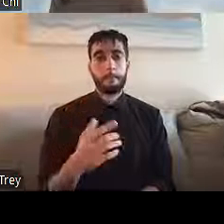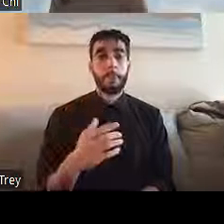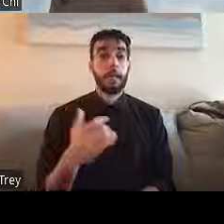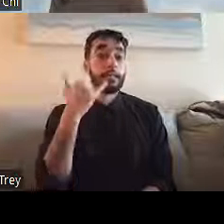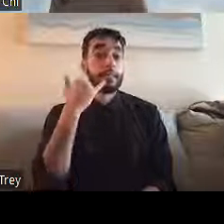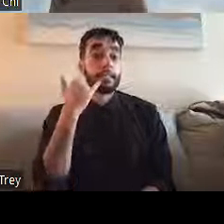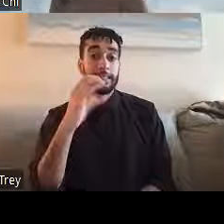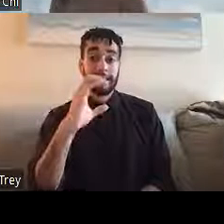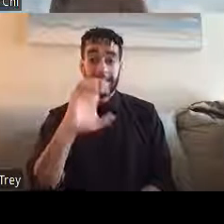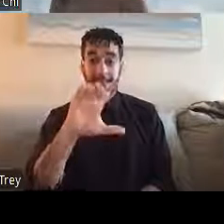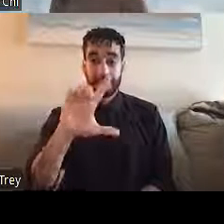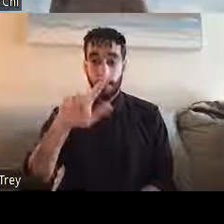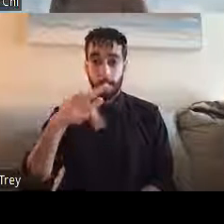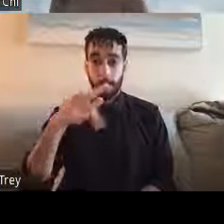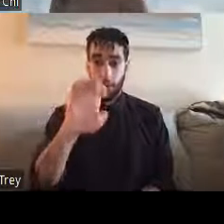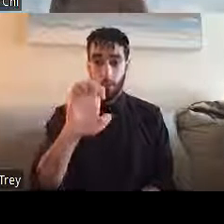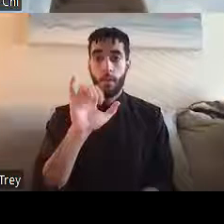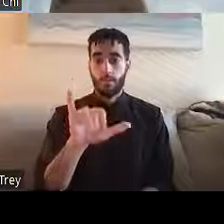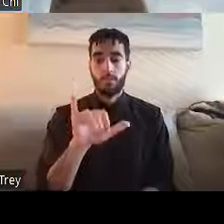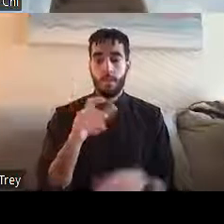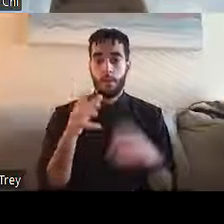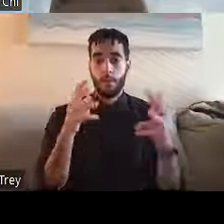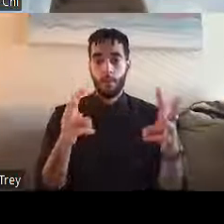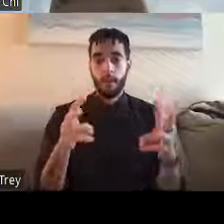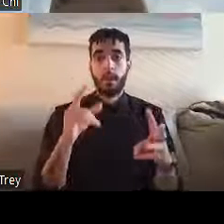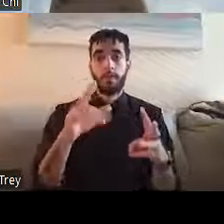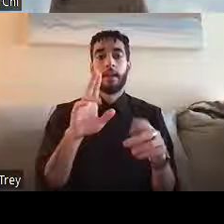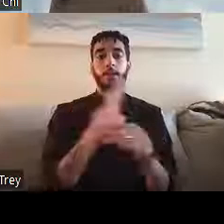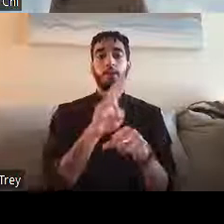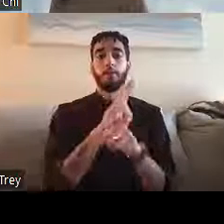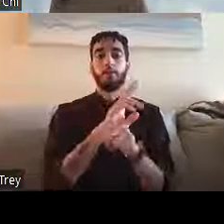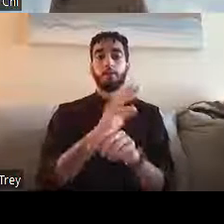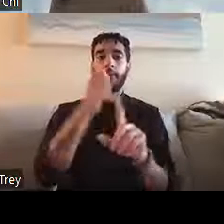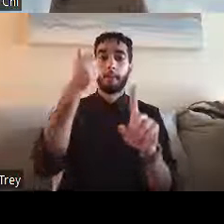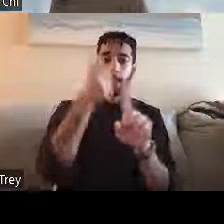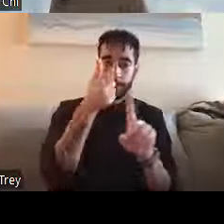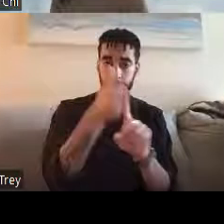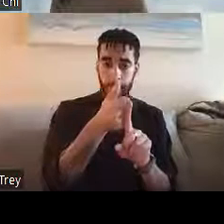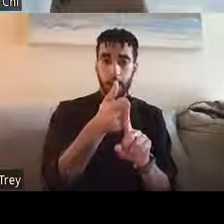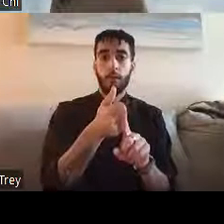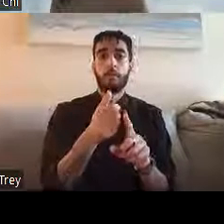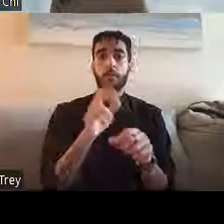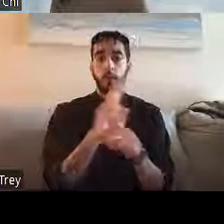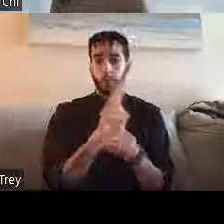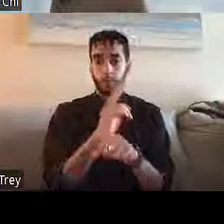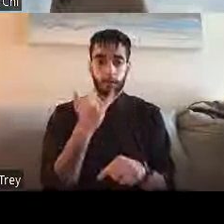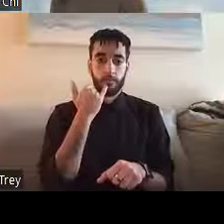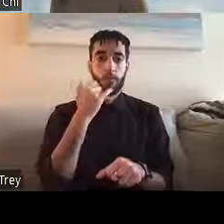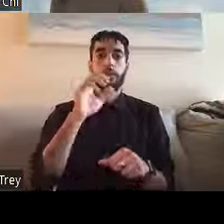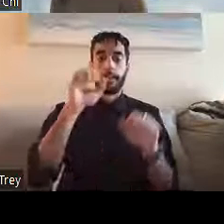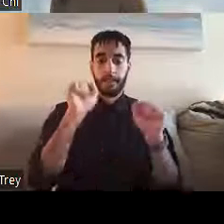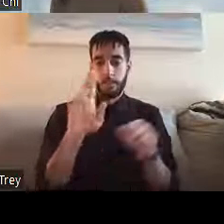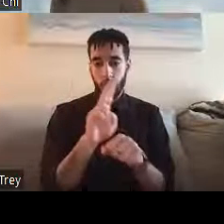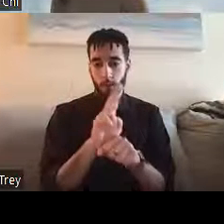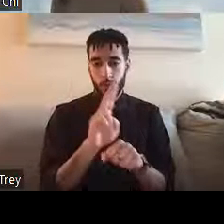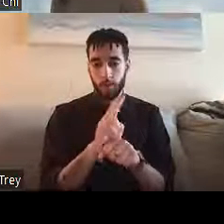person who answered the phone and self-identified as the primary user of the phone was selected to take the survey. Now